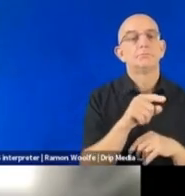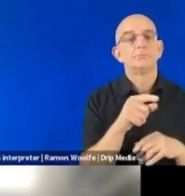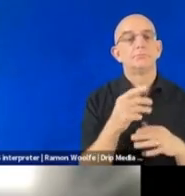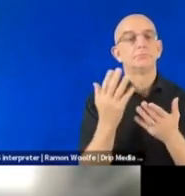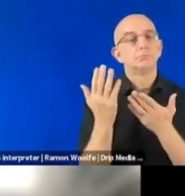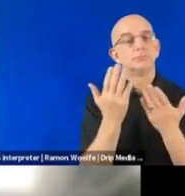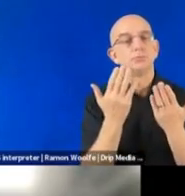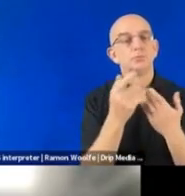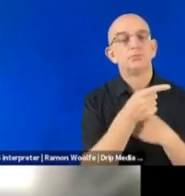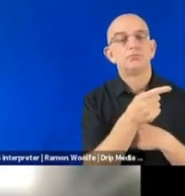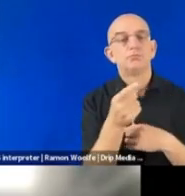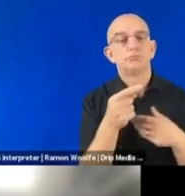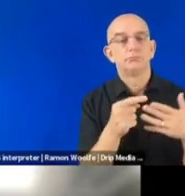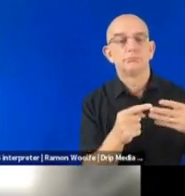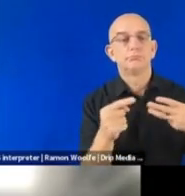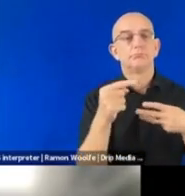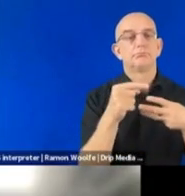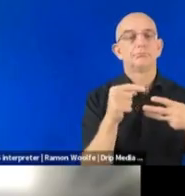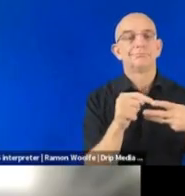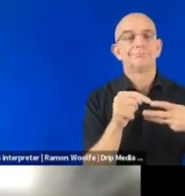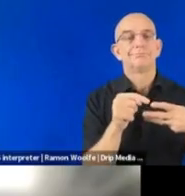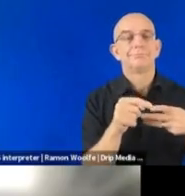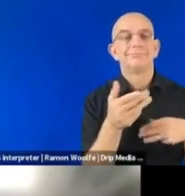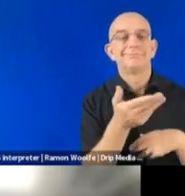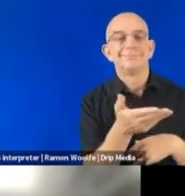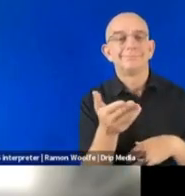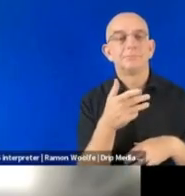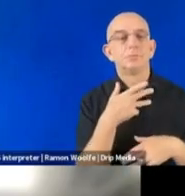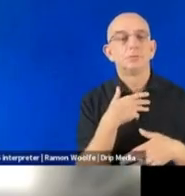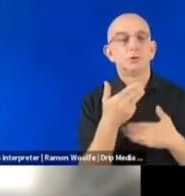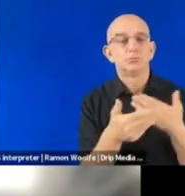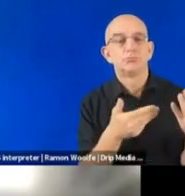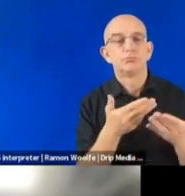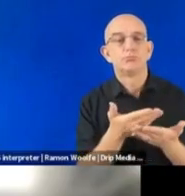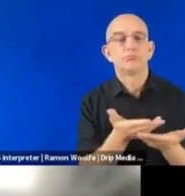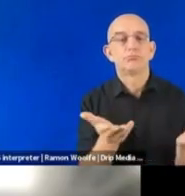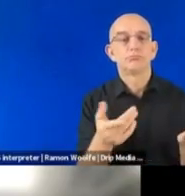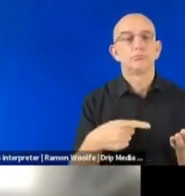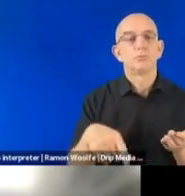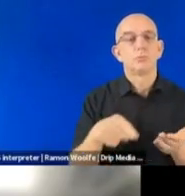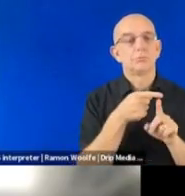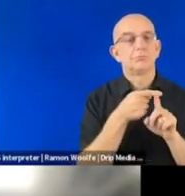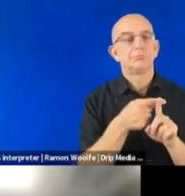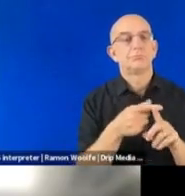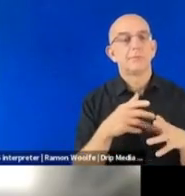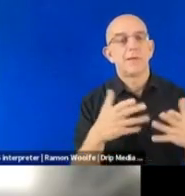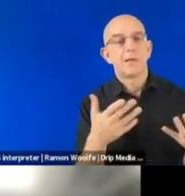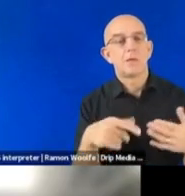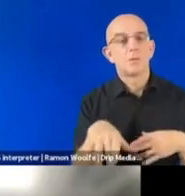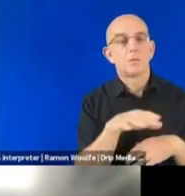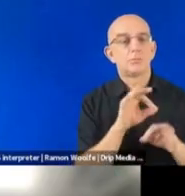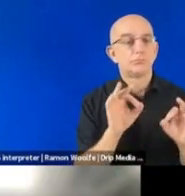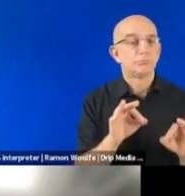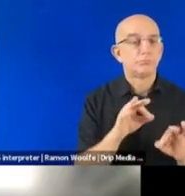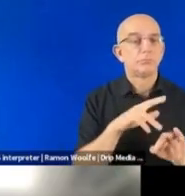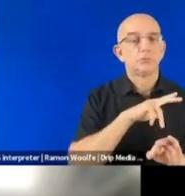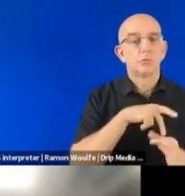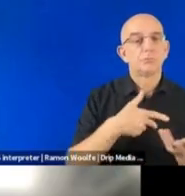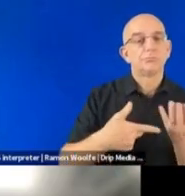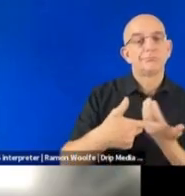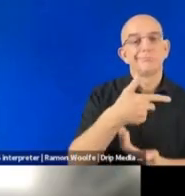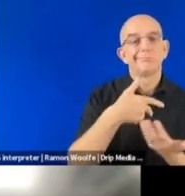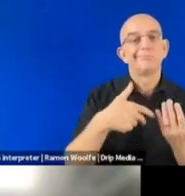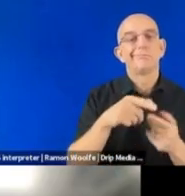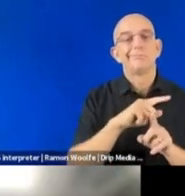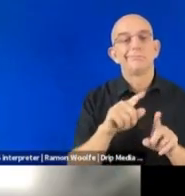officers, but also forestry assistants, because our social protection programs basically fall under